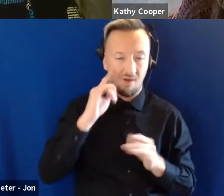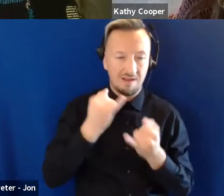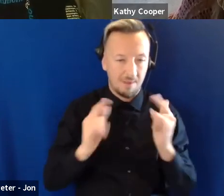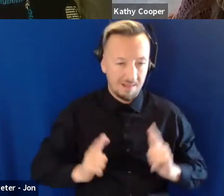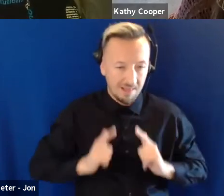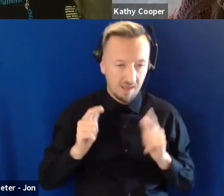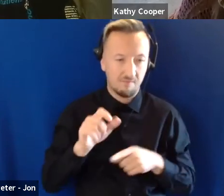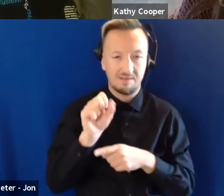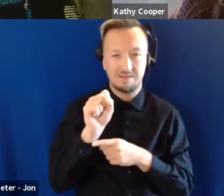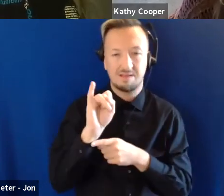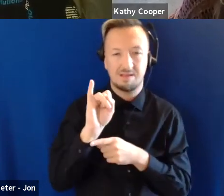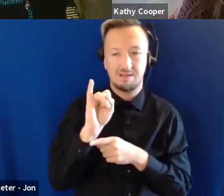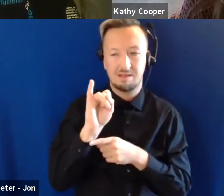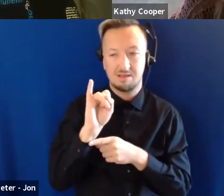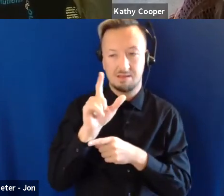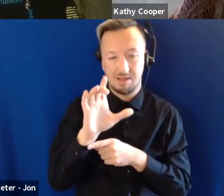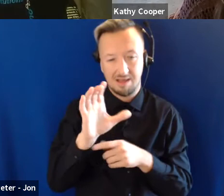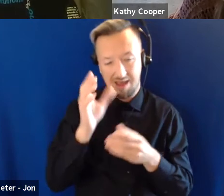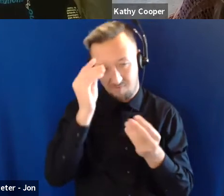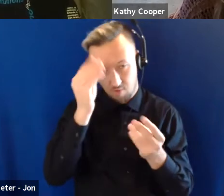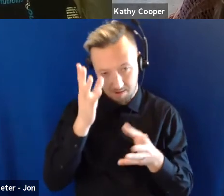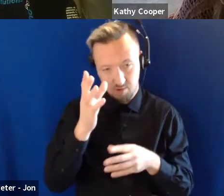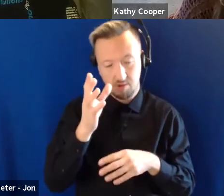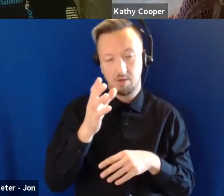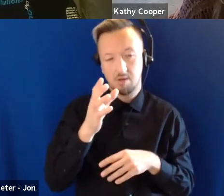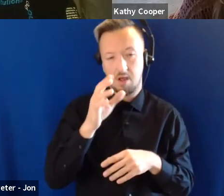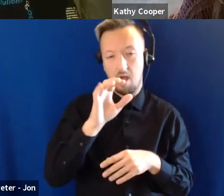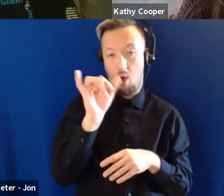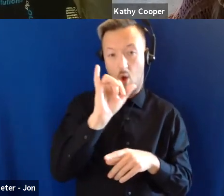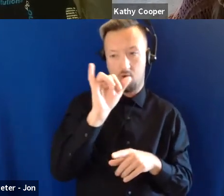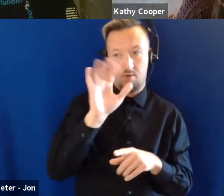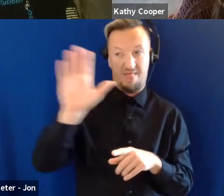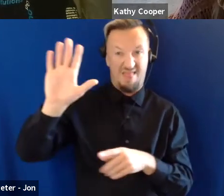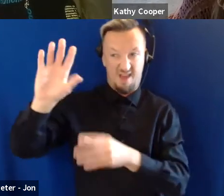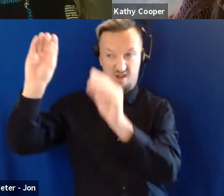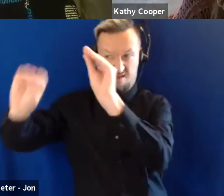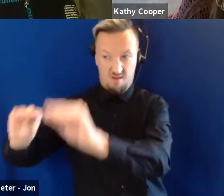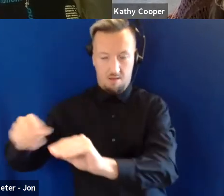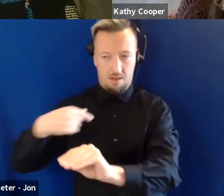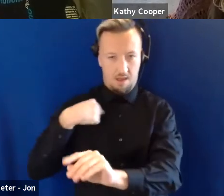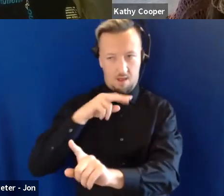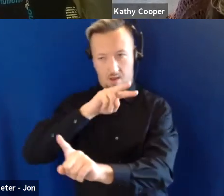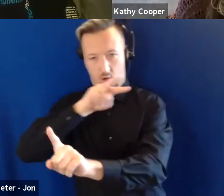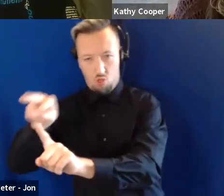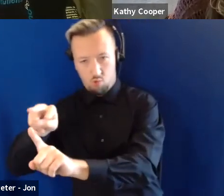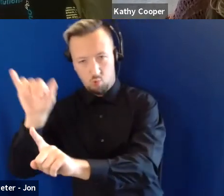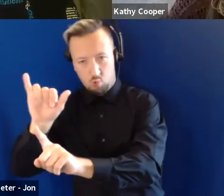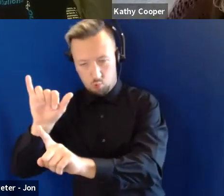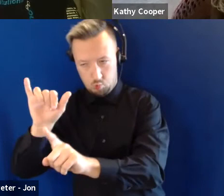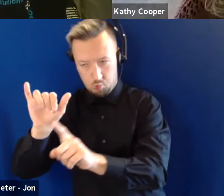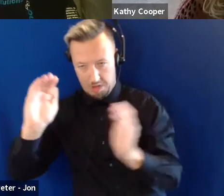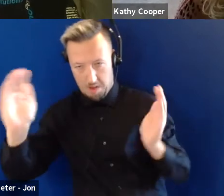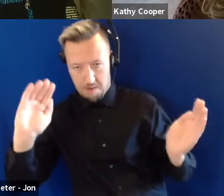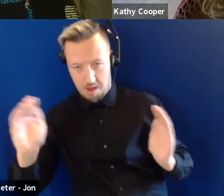SILC information. I do all that, but I also go and I look at theirs, because quite honestly, in our state, we have gone through quite a